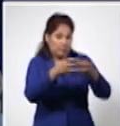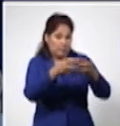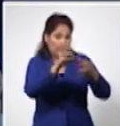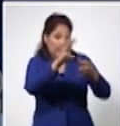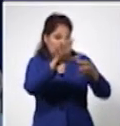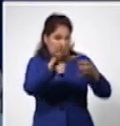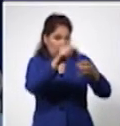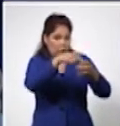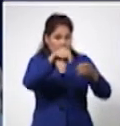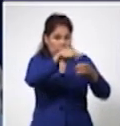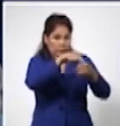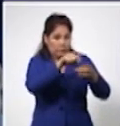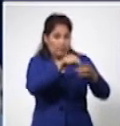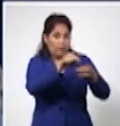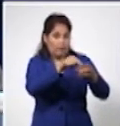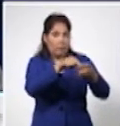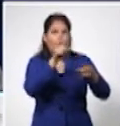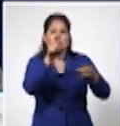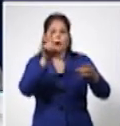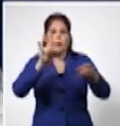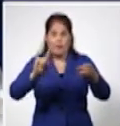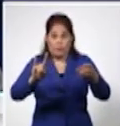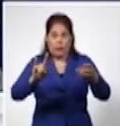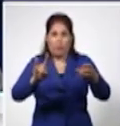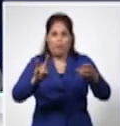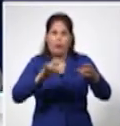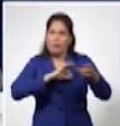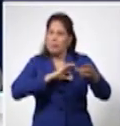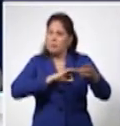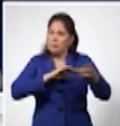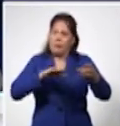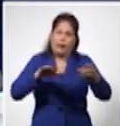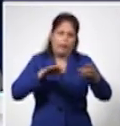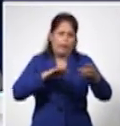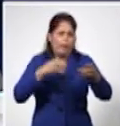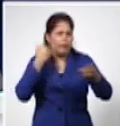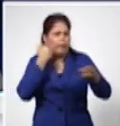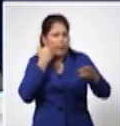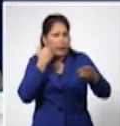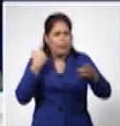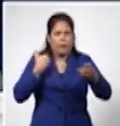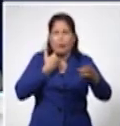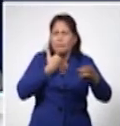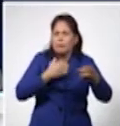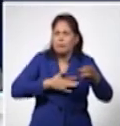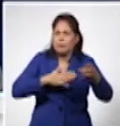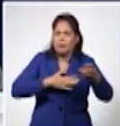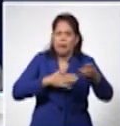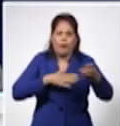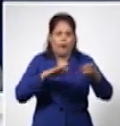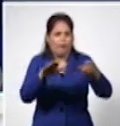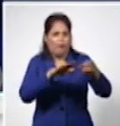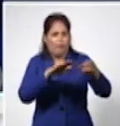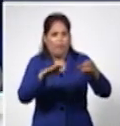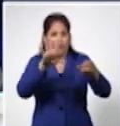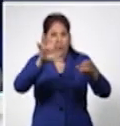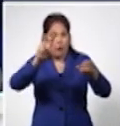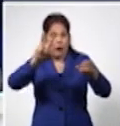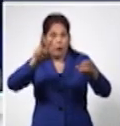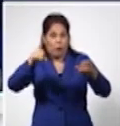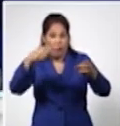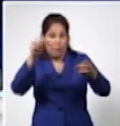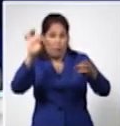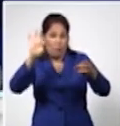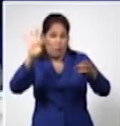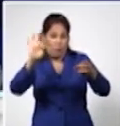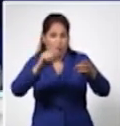confirmed case contacts. This brings the total number of confirmed case contacts to